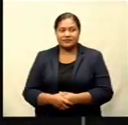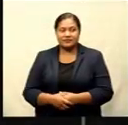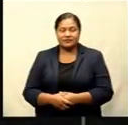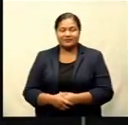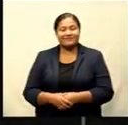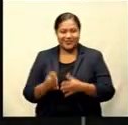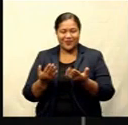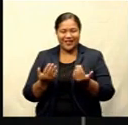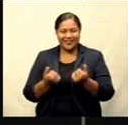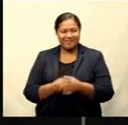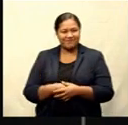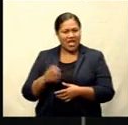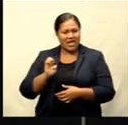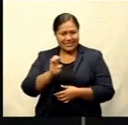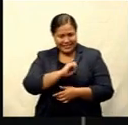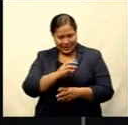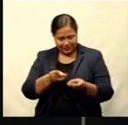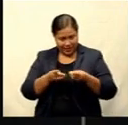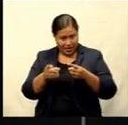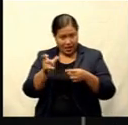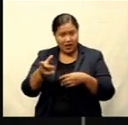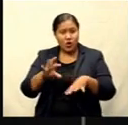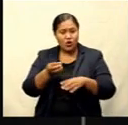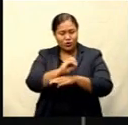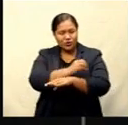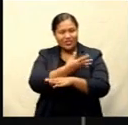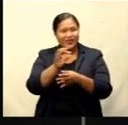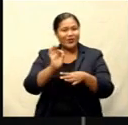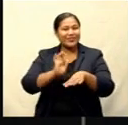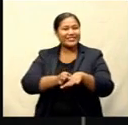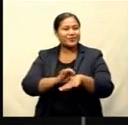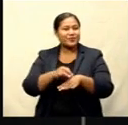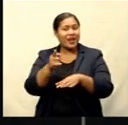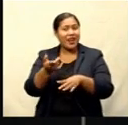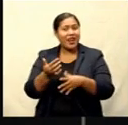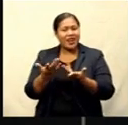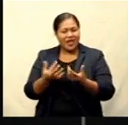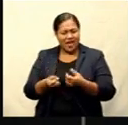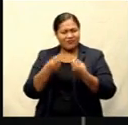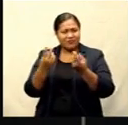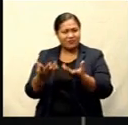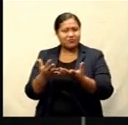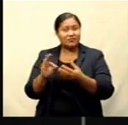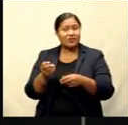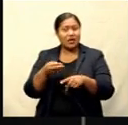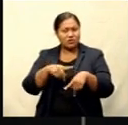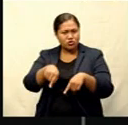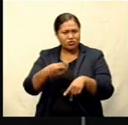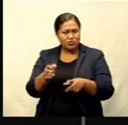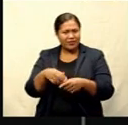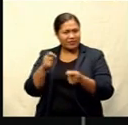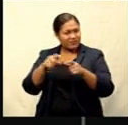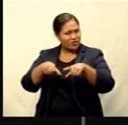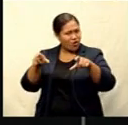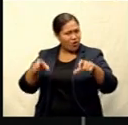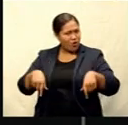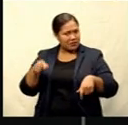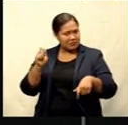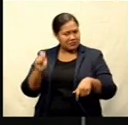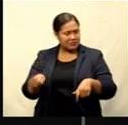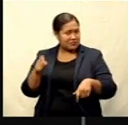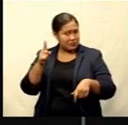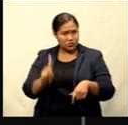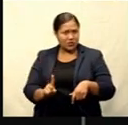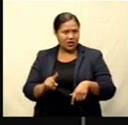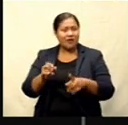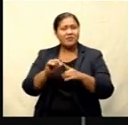Welcome back. The Executive Director of Oceania Hospital Limited was produced in the Suva Magistrates Court today. Pramesh Sharma is